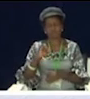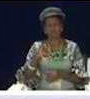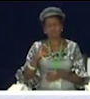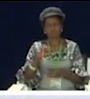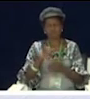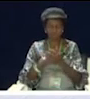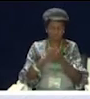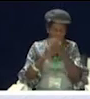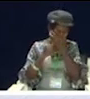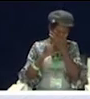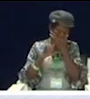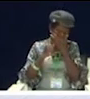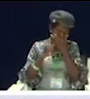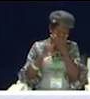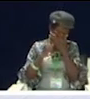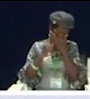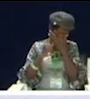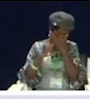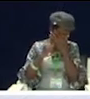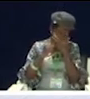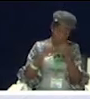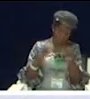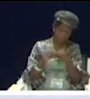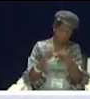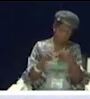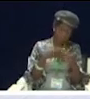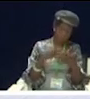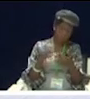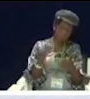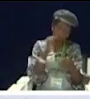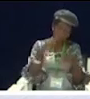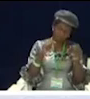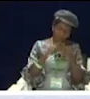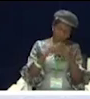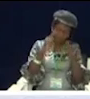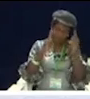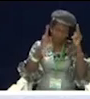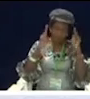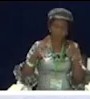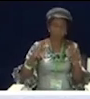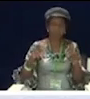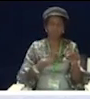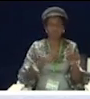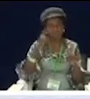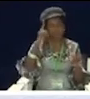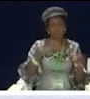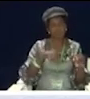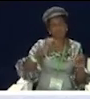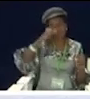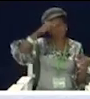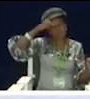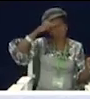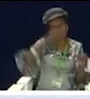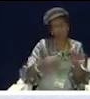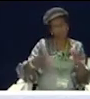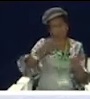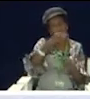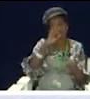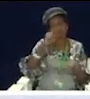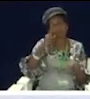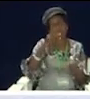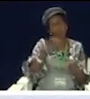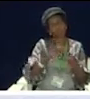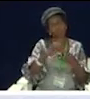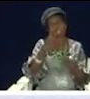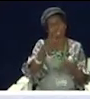And so, even though I'm trying to hurry, but I think I should remind you of one or two